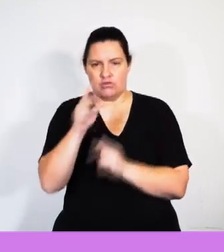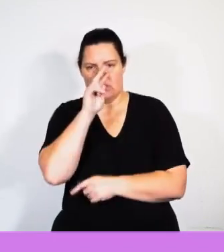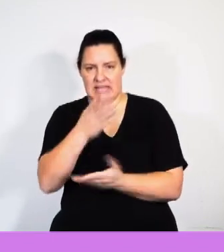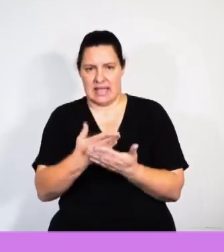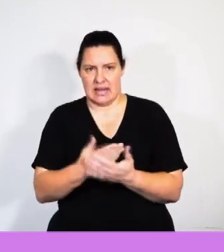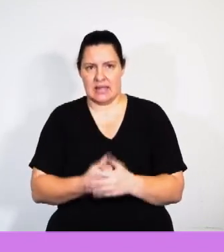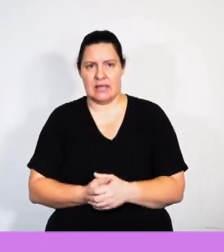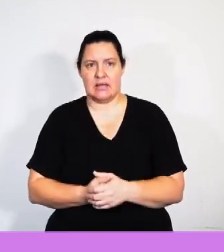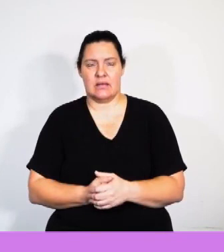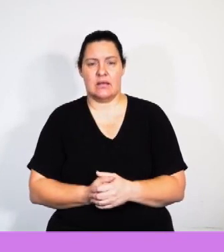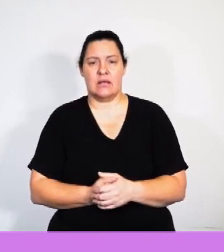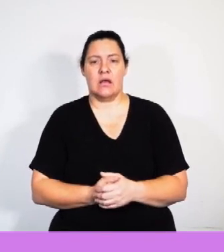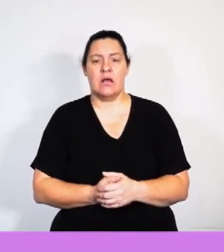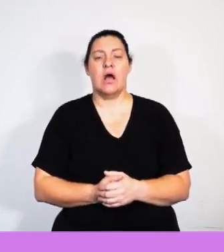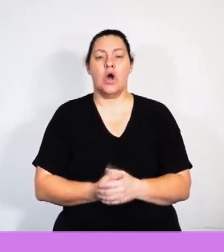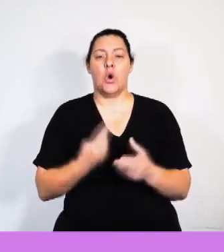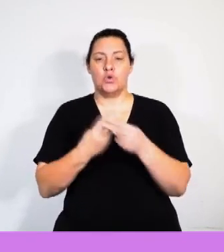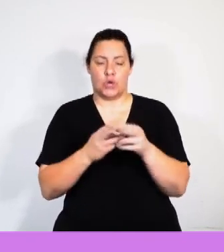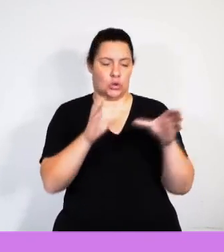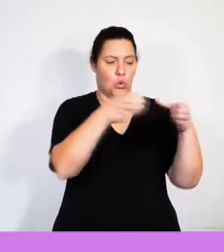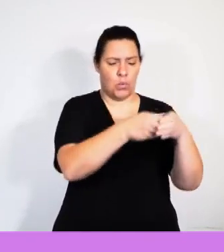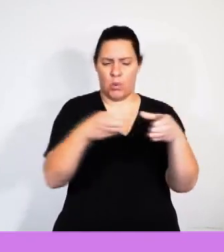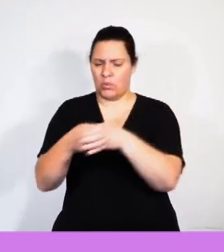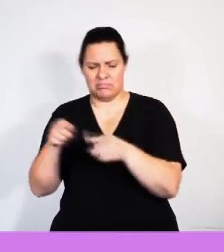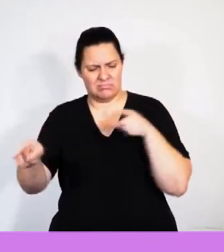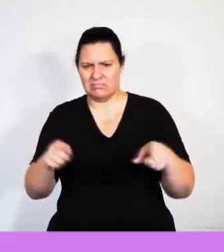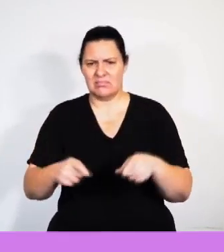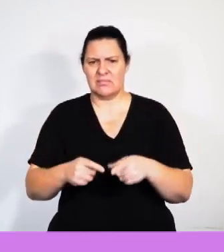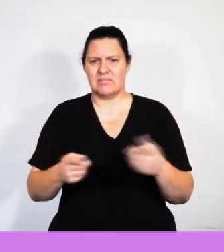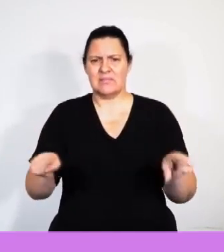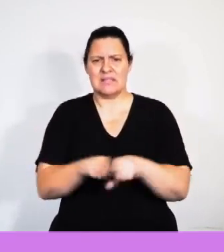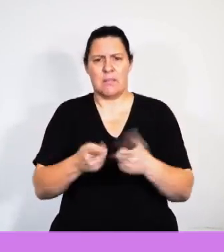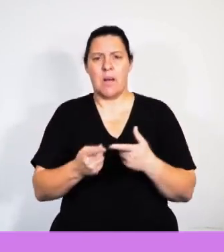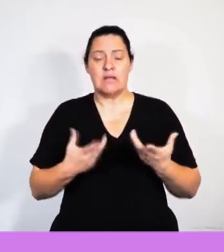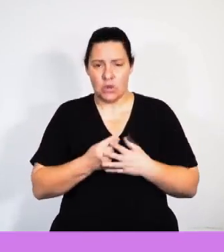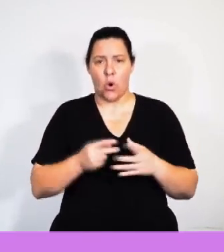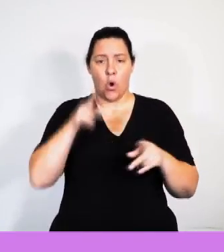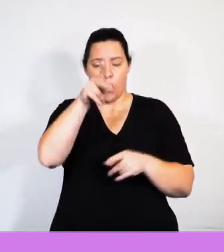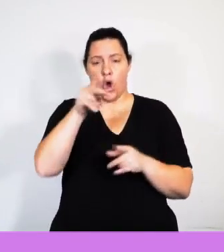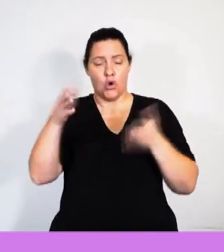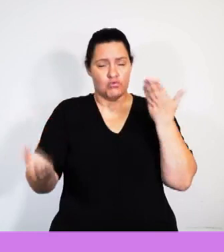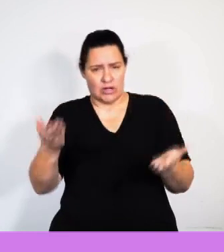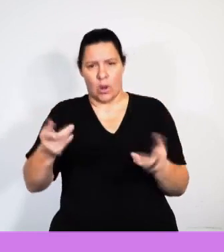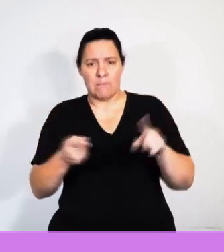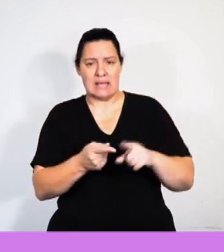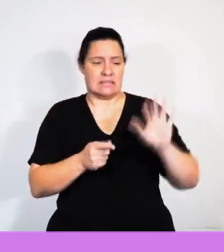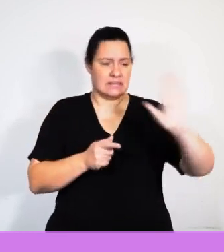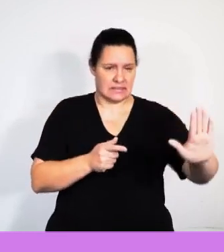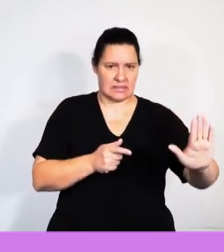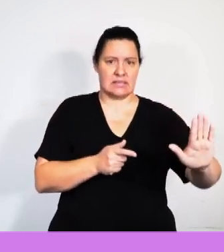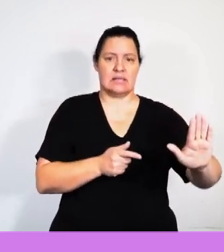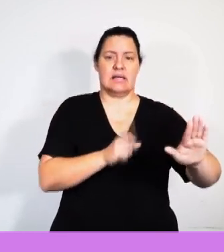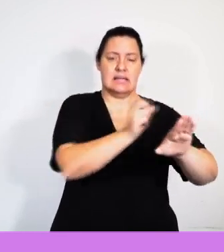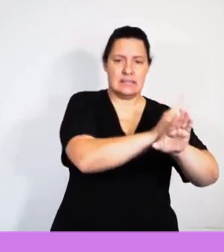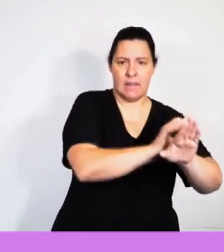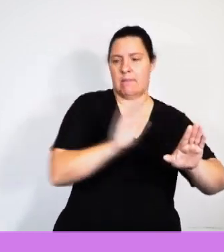that you can see. Grouping units that are not the same on one side when working with the ratio. In order to keep